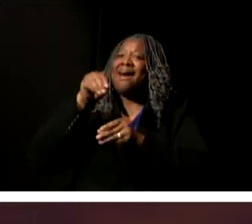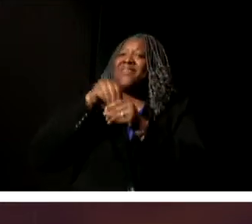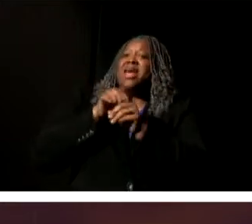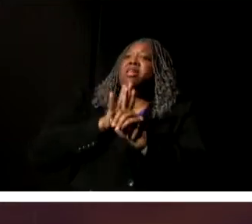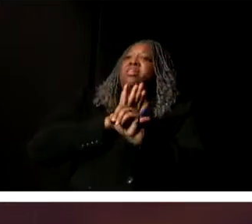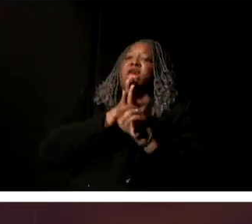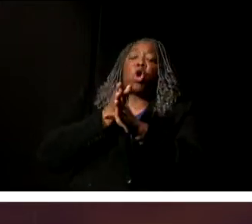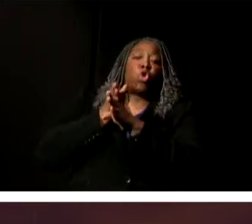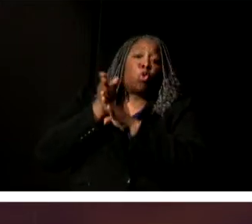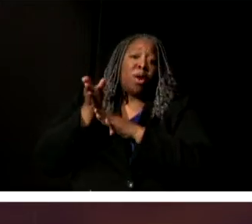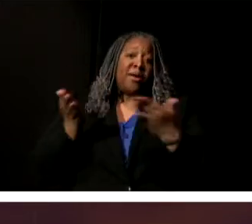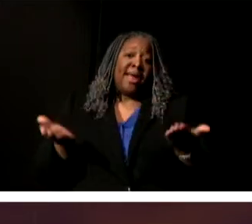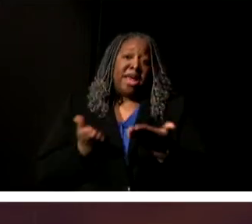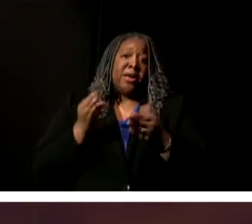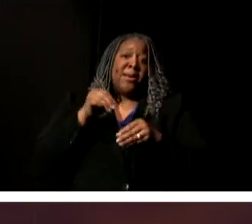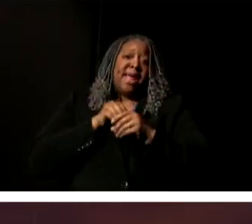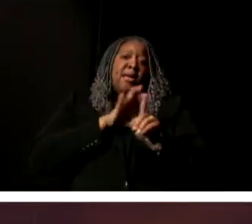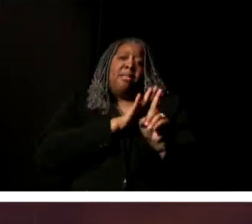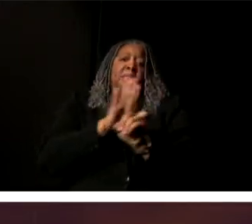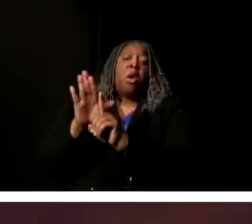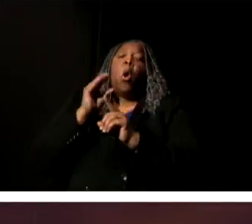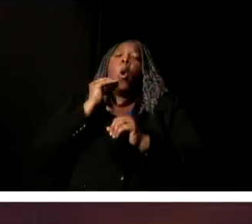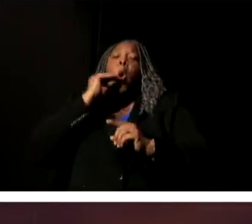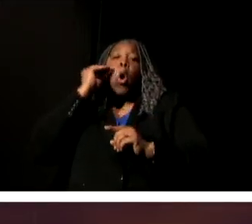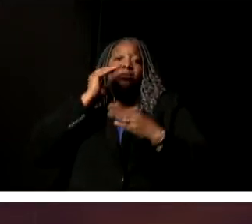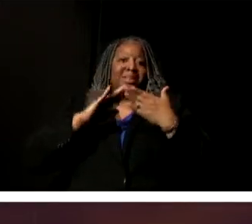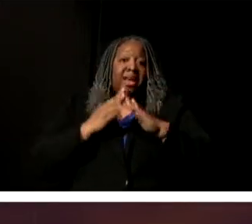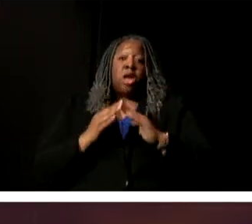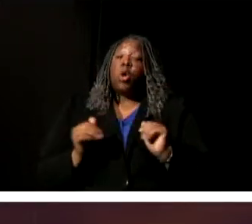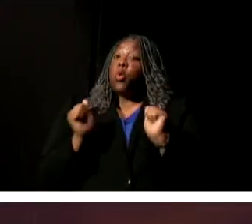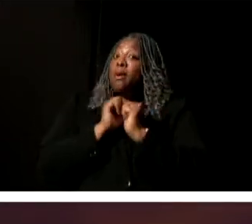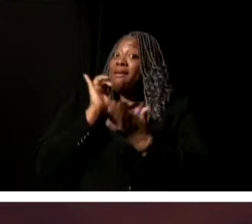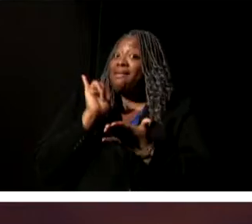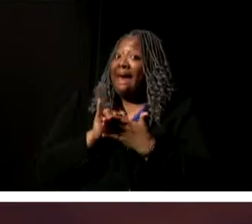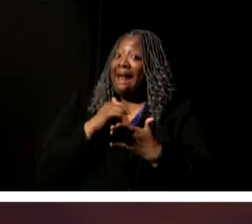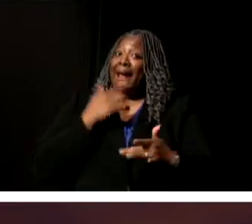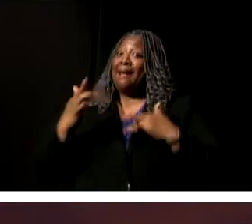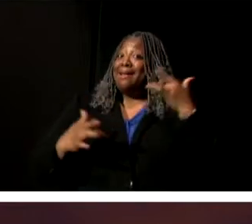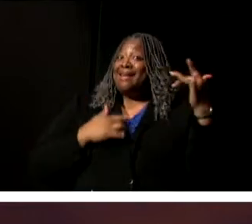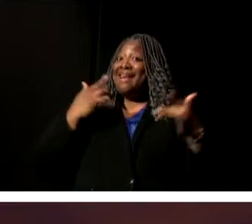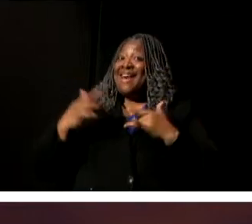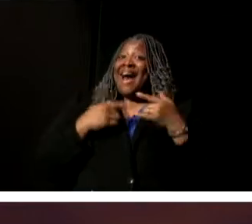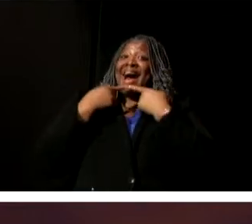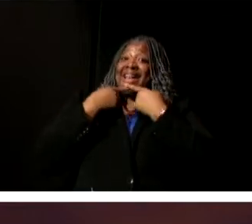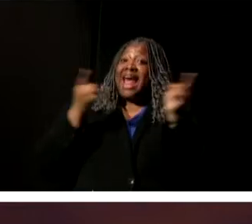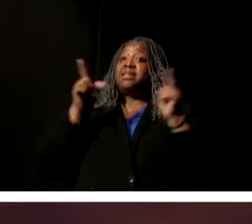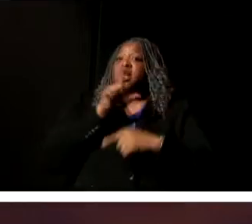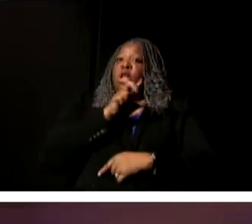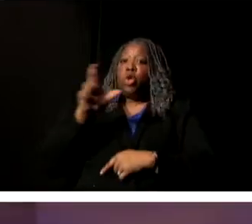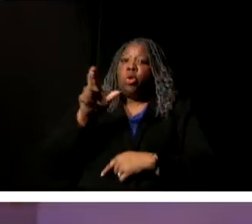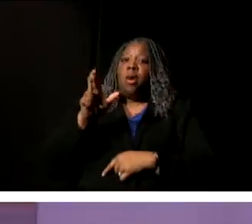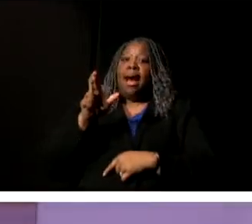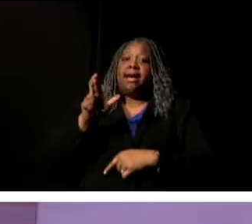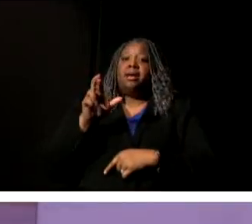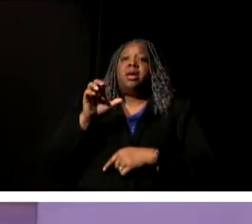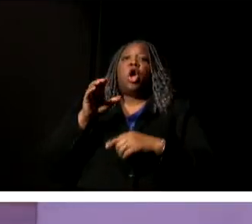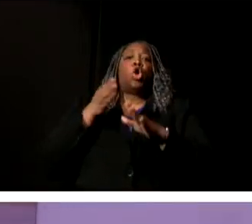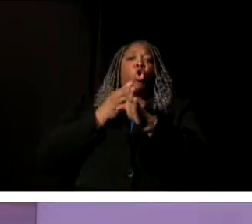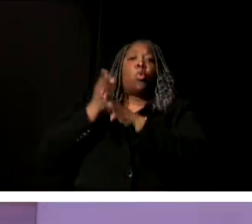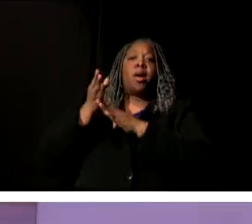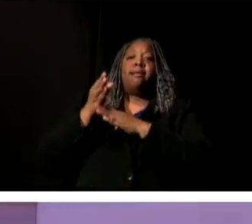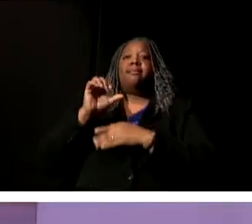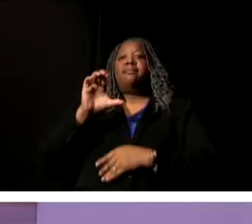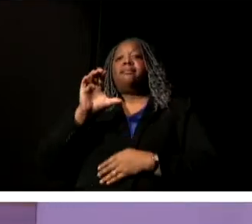career right here in their home city. With that, I'm thrilled to announce Little Rock's Career Climb, a